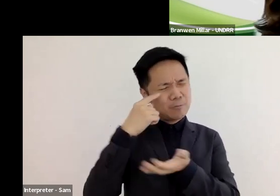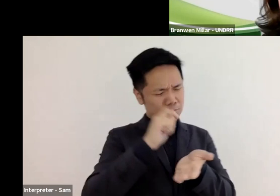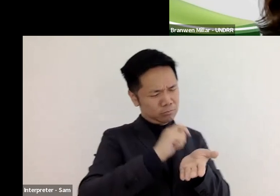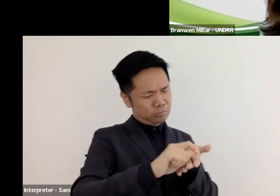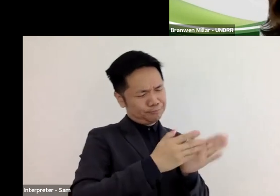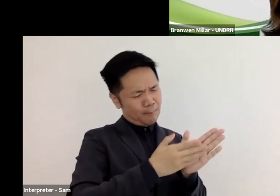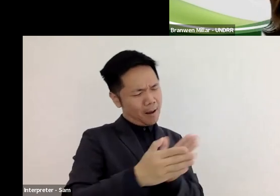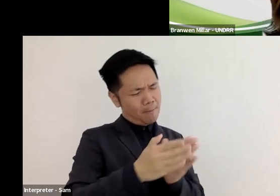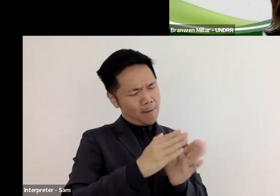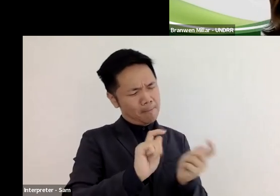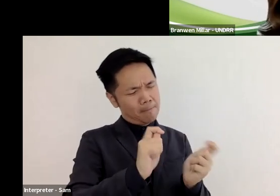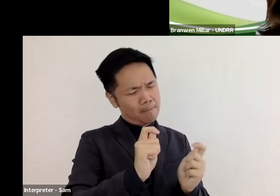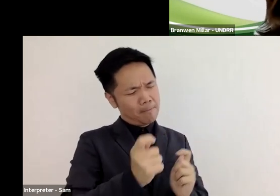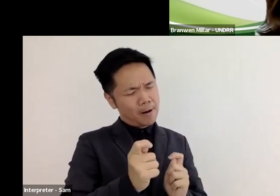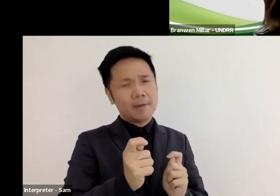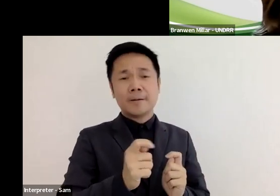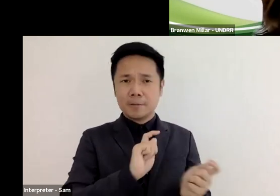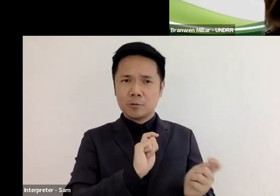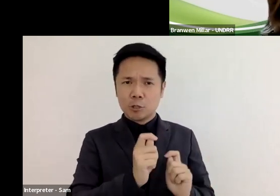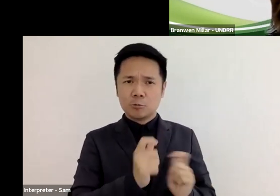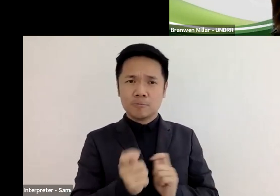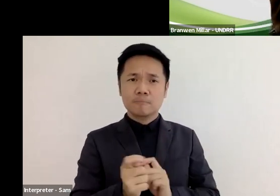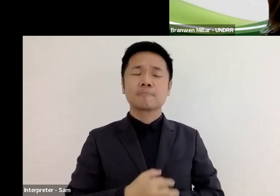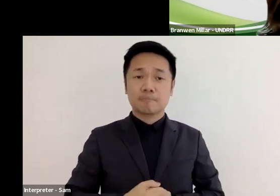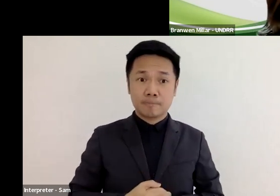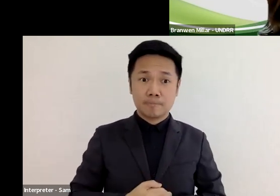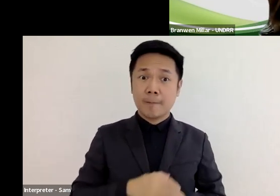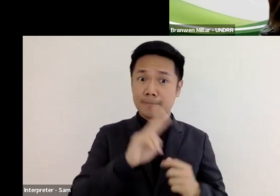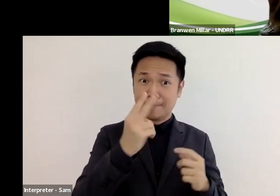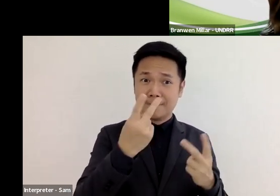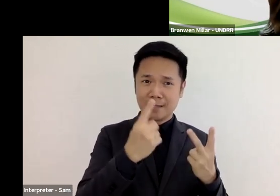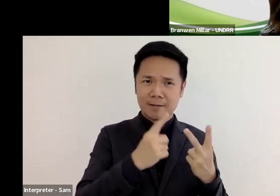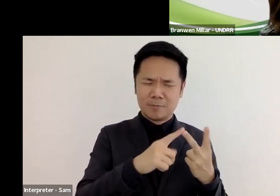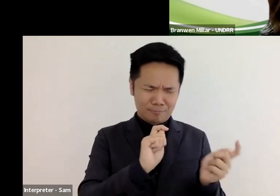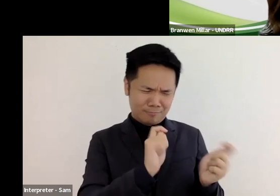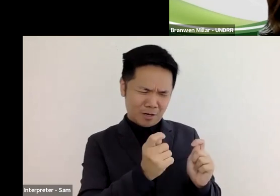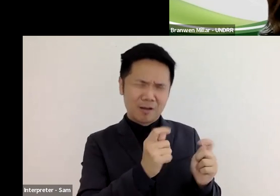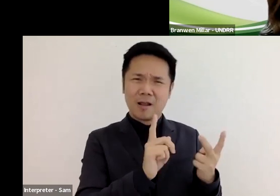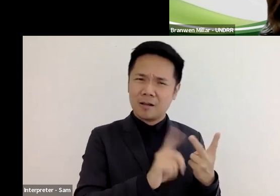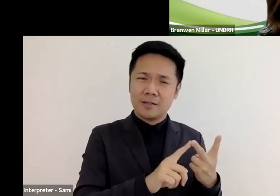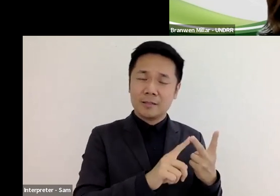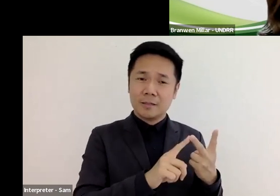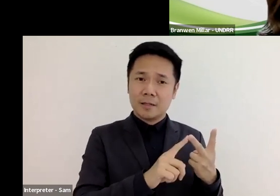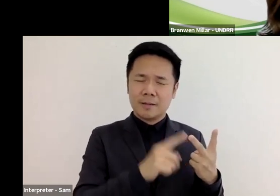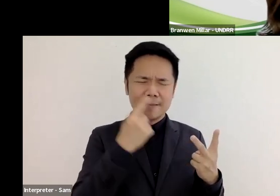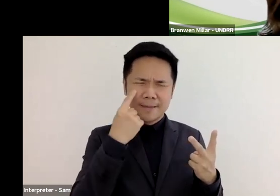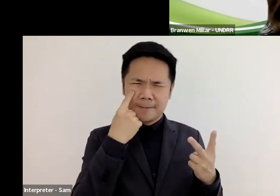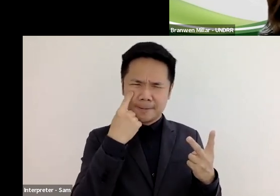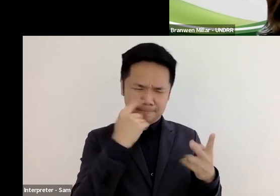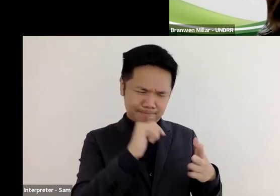not only the table, that we also need to set the priority agenda